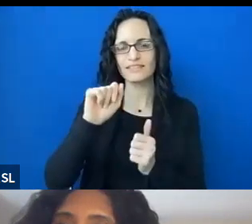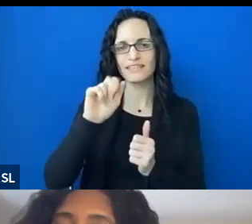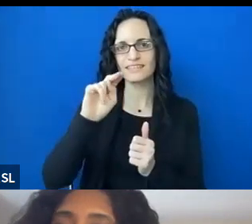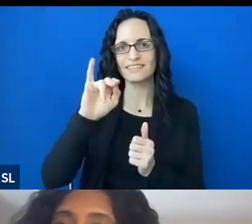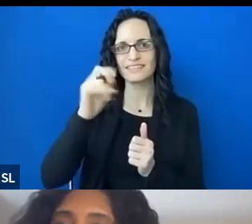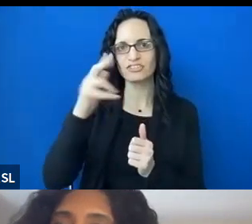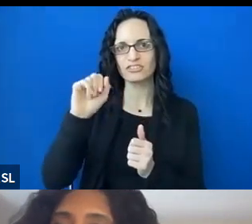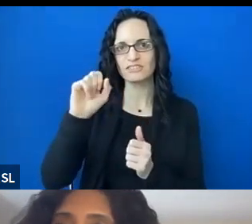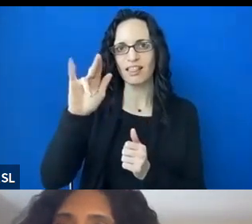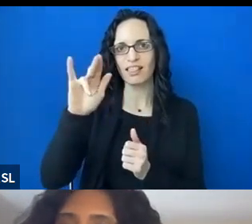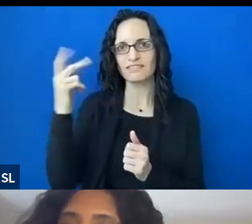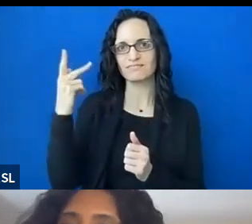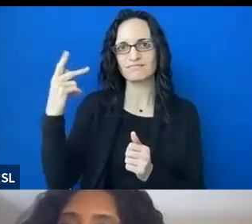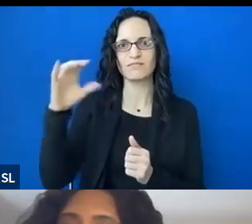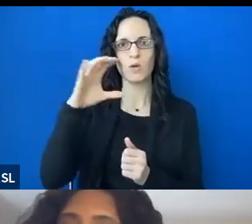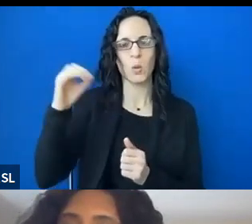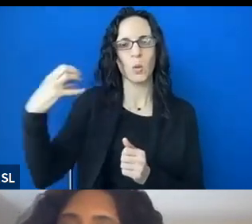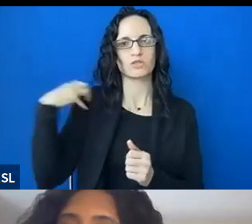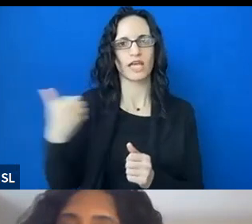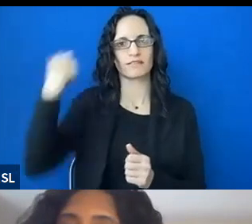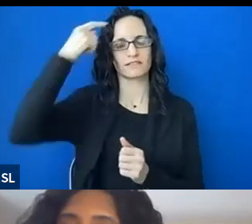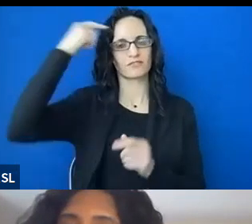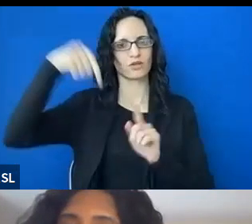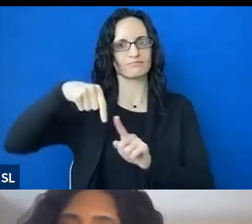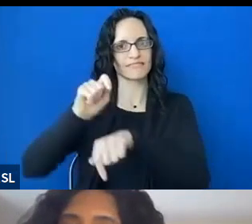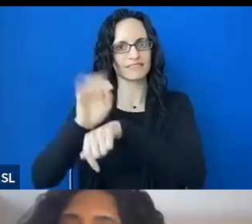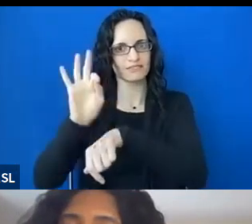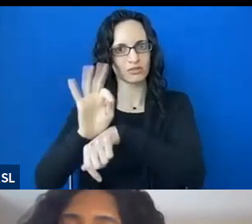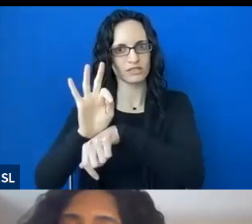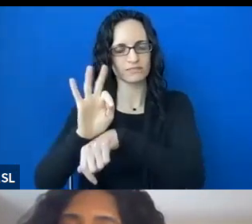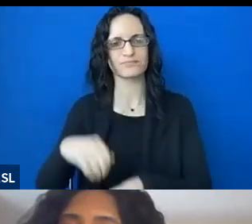the co-chairs of this task force that is